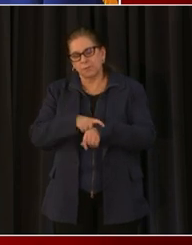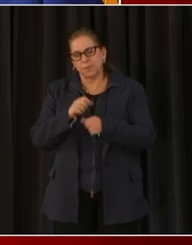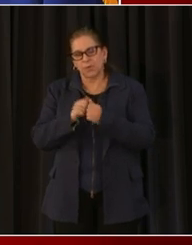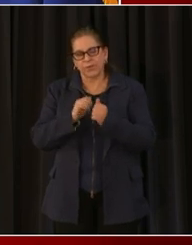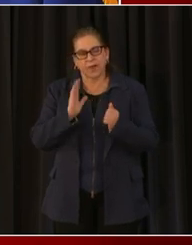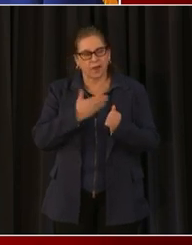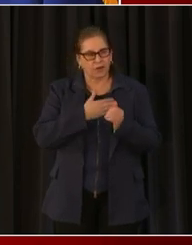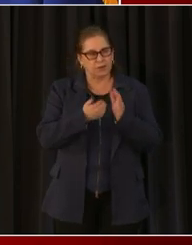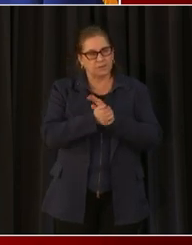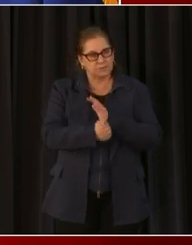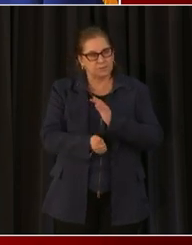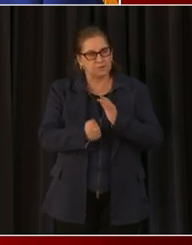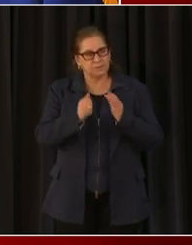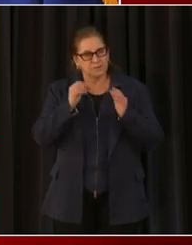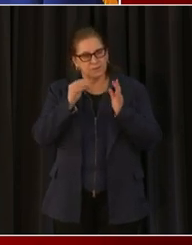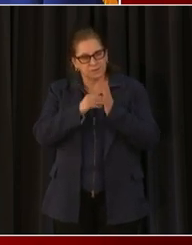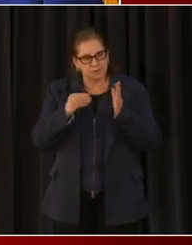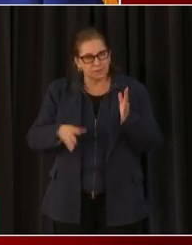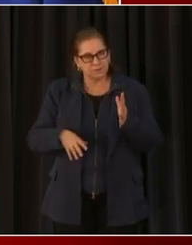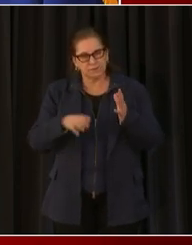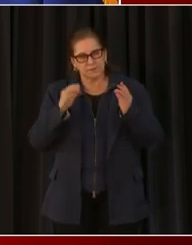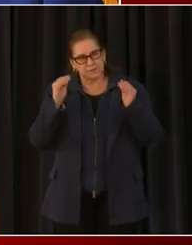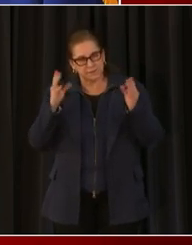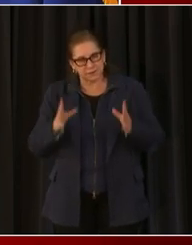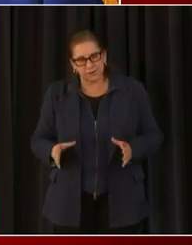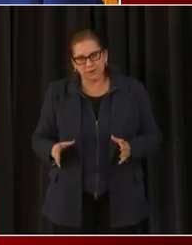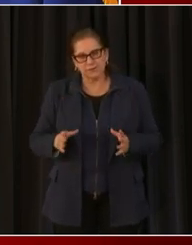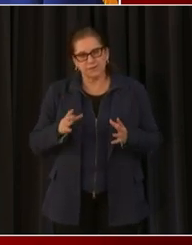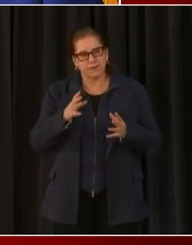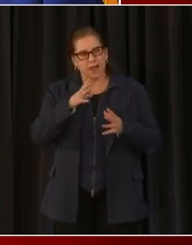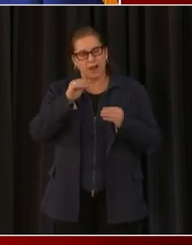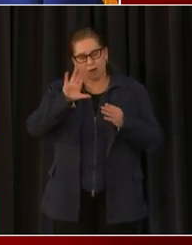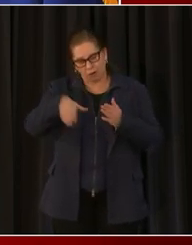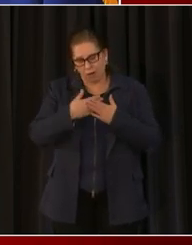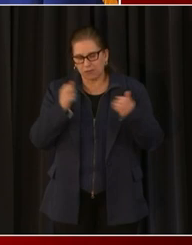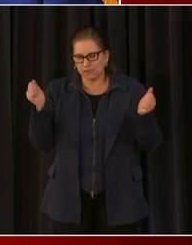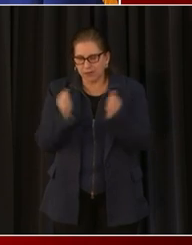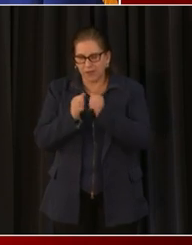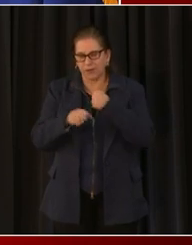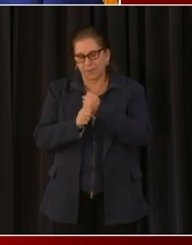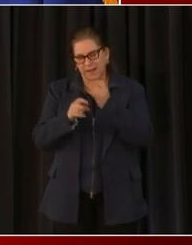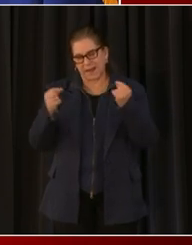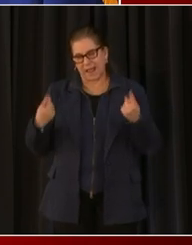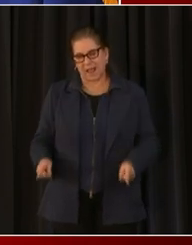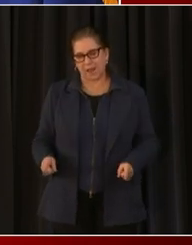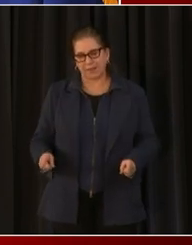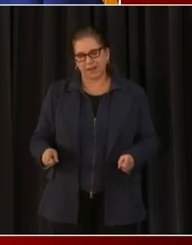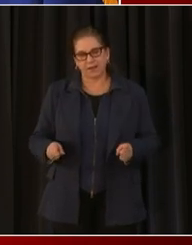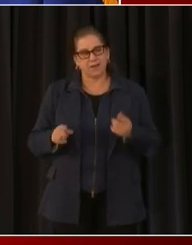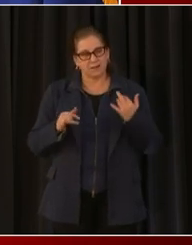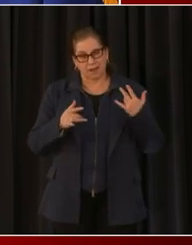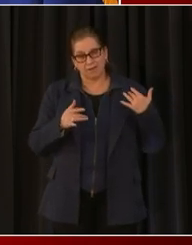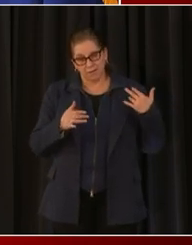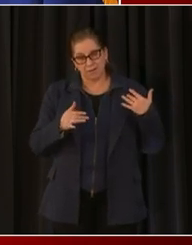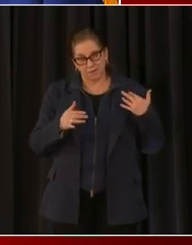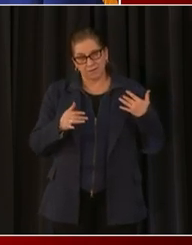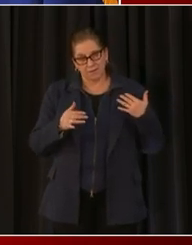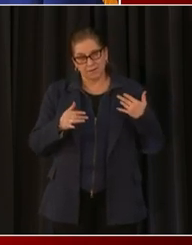educators, with our students. And we've laid out a plan to make that happen. Now that will happen over a period of